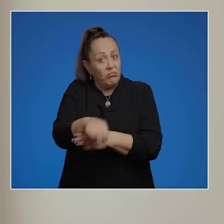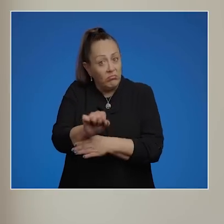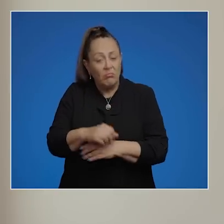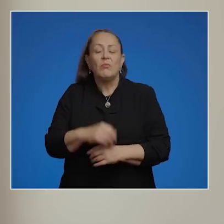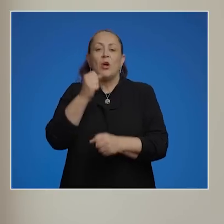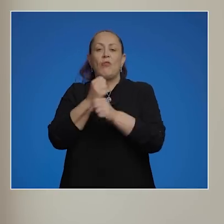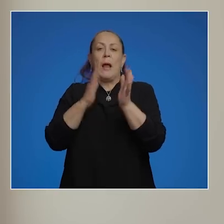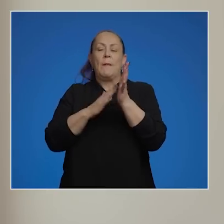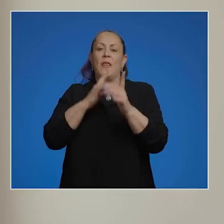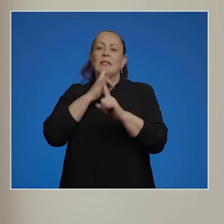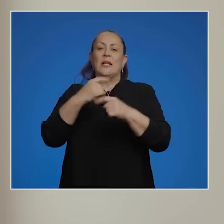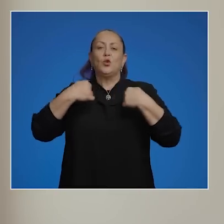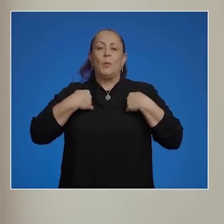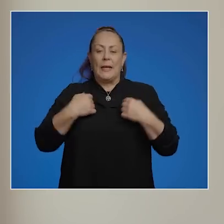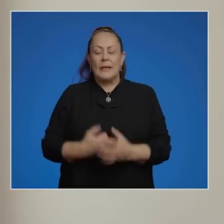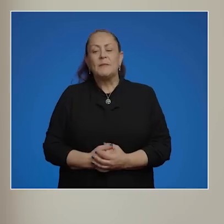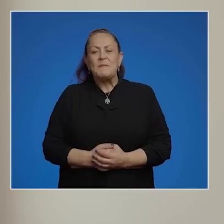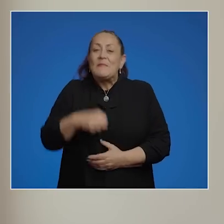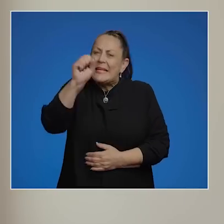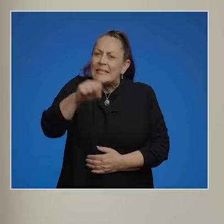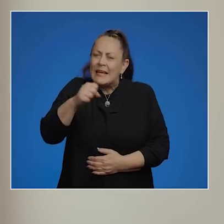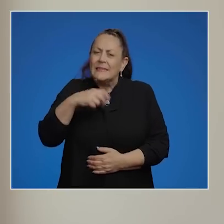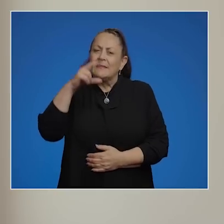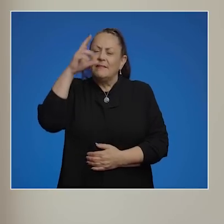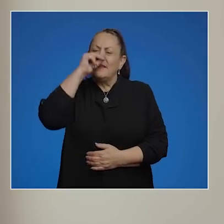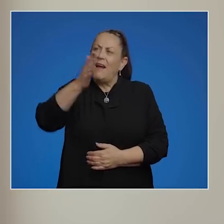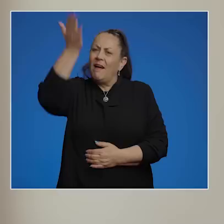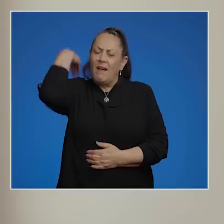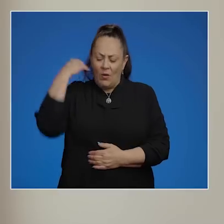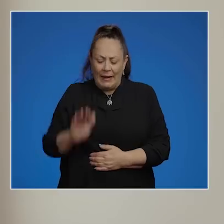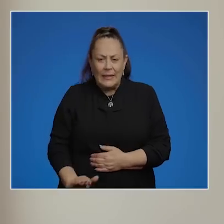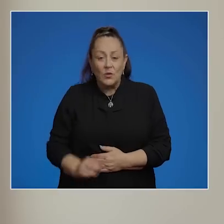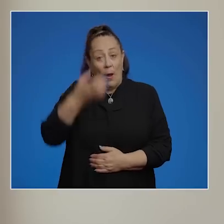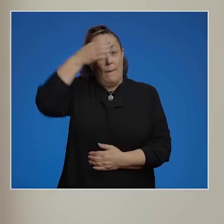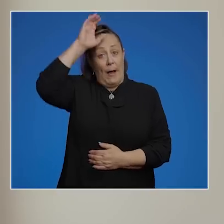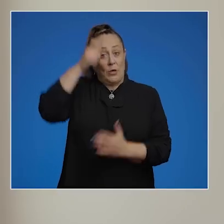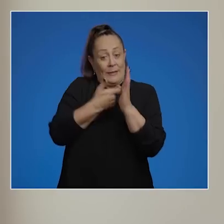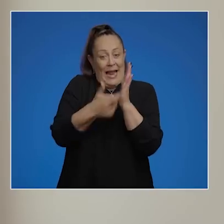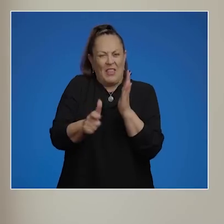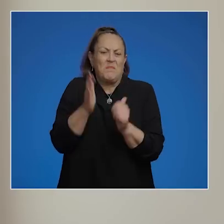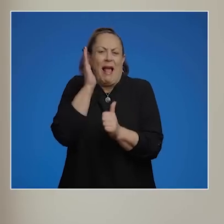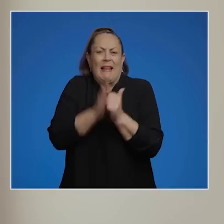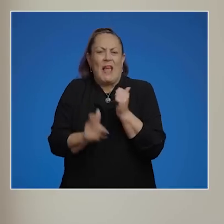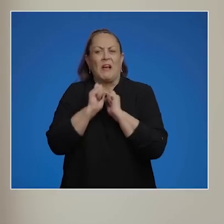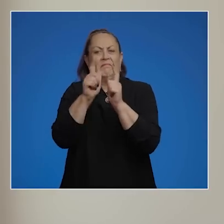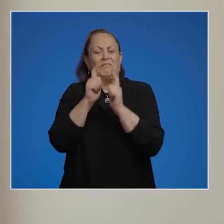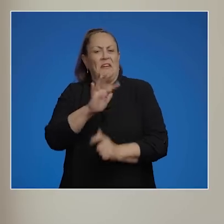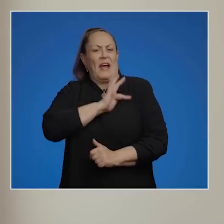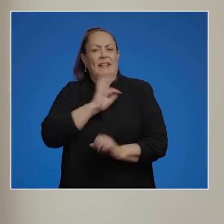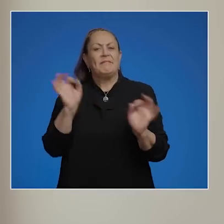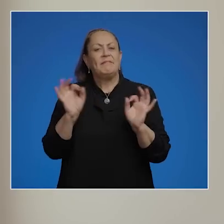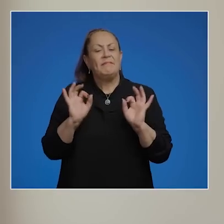And the grandmother said to me, Yes, when I was a little child, I was baptised a Catholic, but I had never practised my faith.